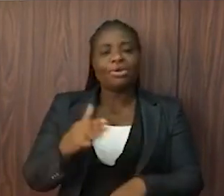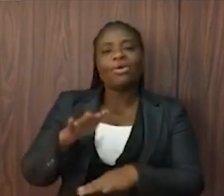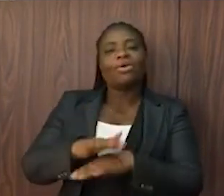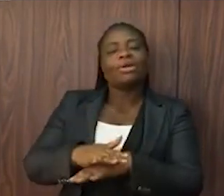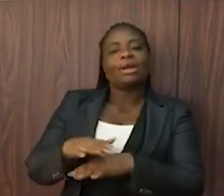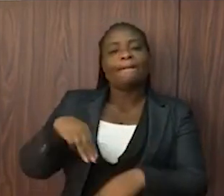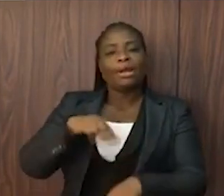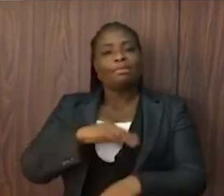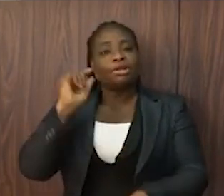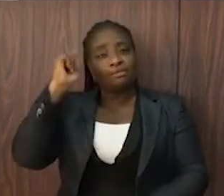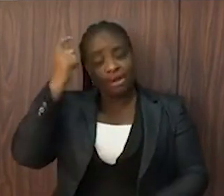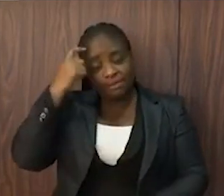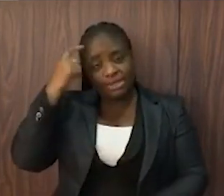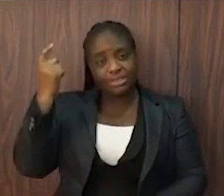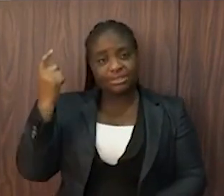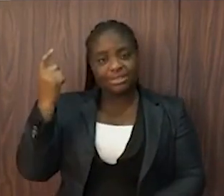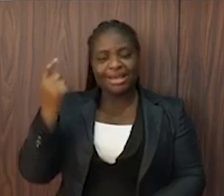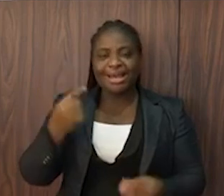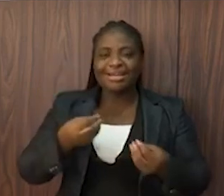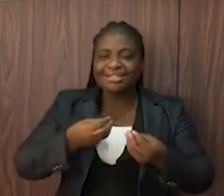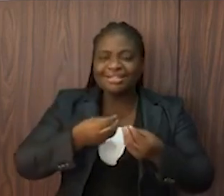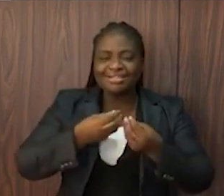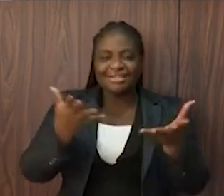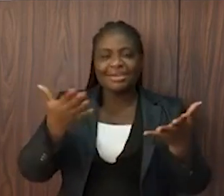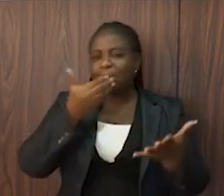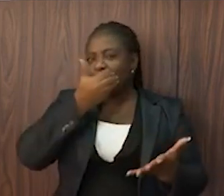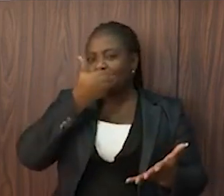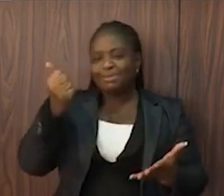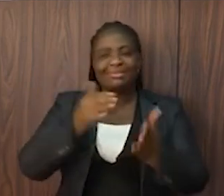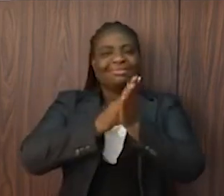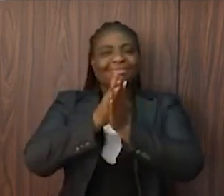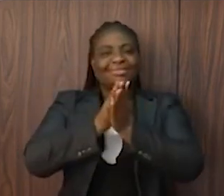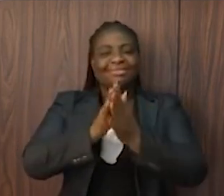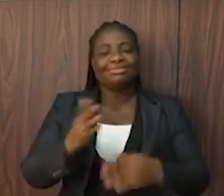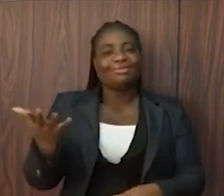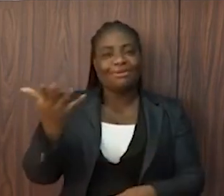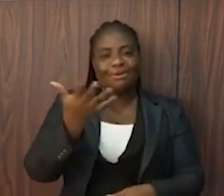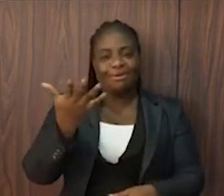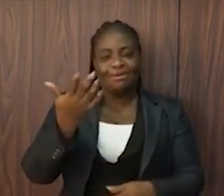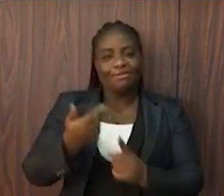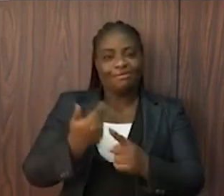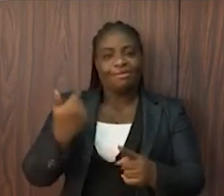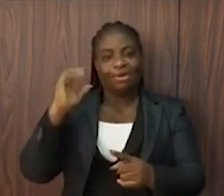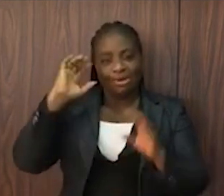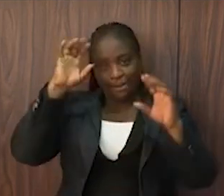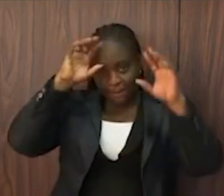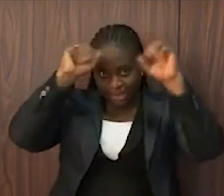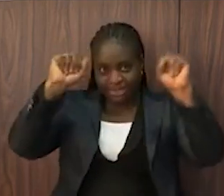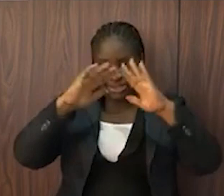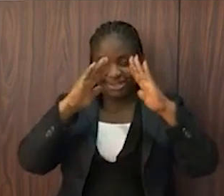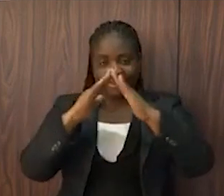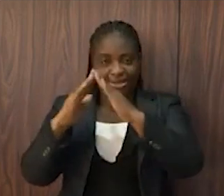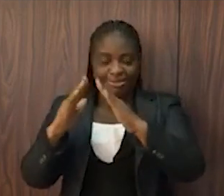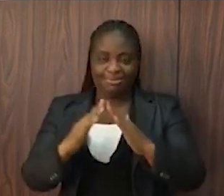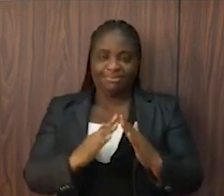of members of government, I send best wishes to you from Jubilee House, the seat of our